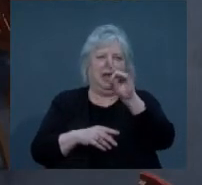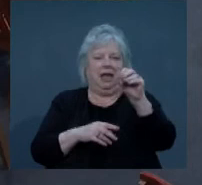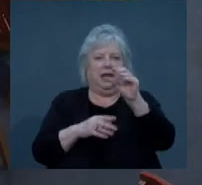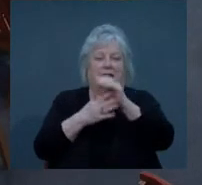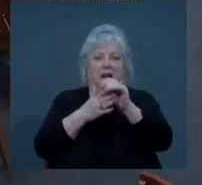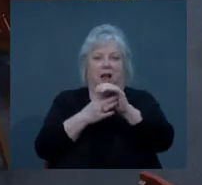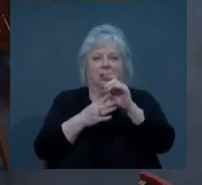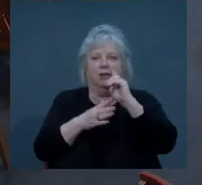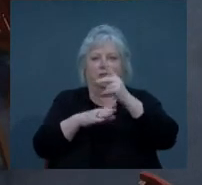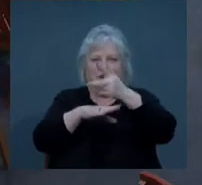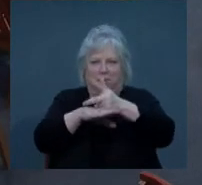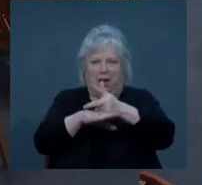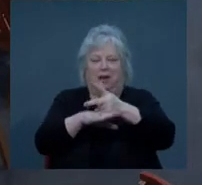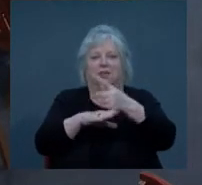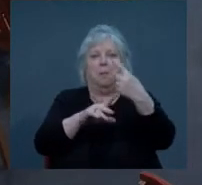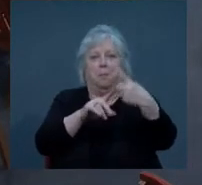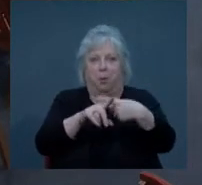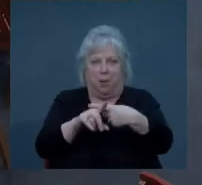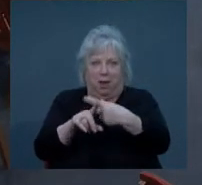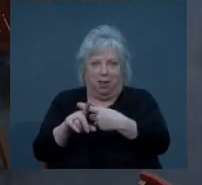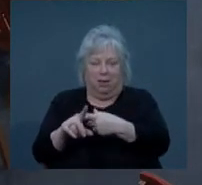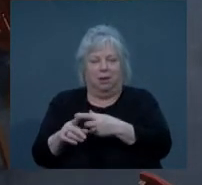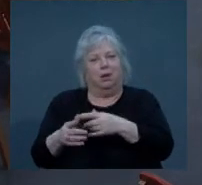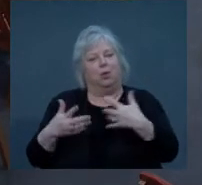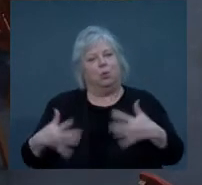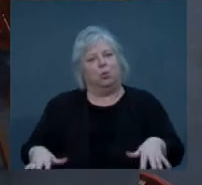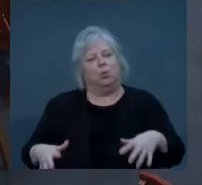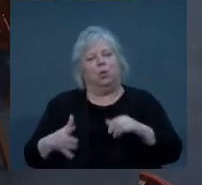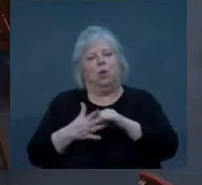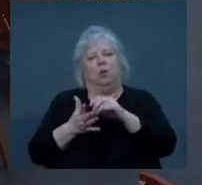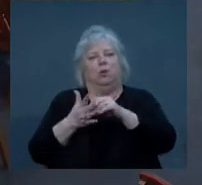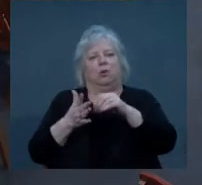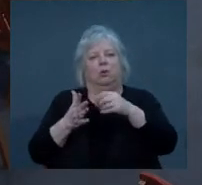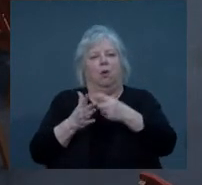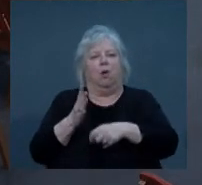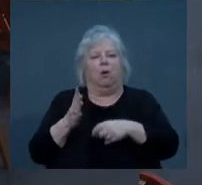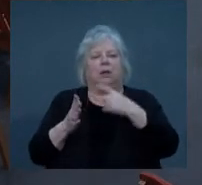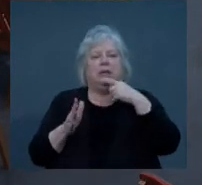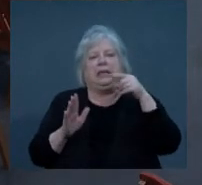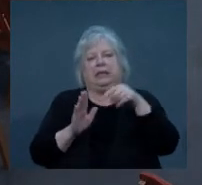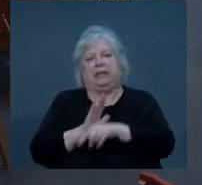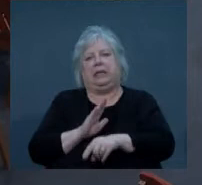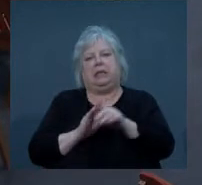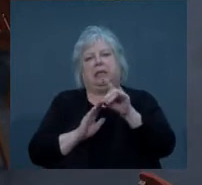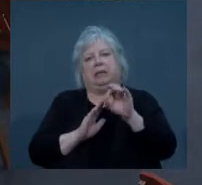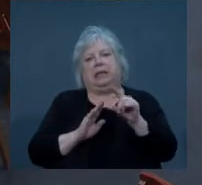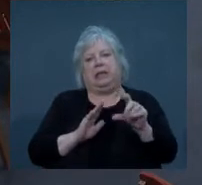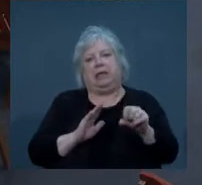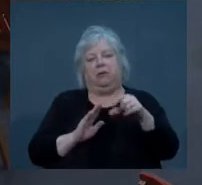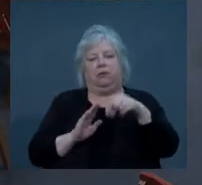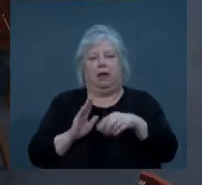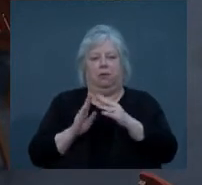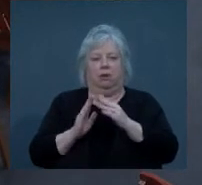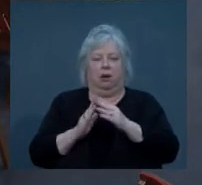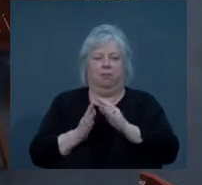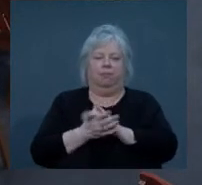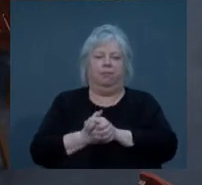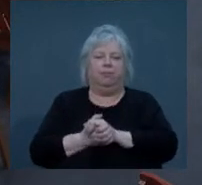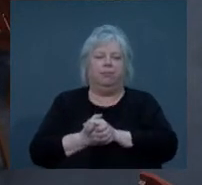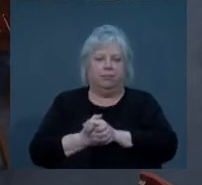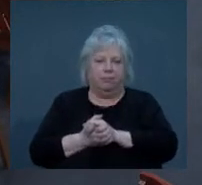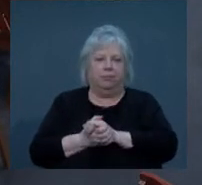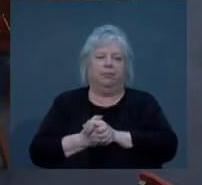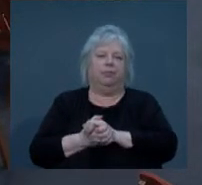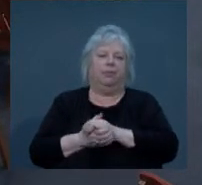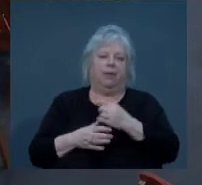month. And so those types of costs often kill deals when they're downtown. So I always felt like